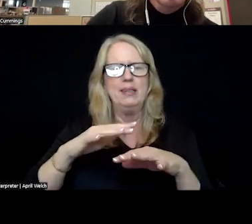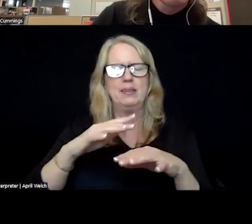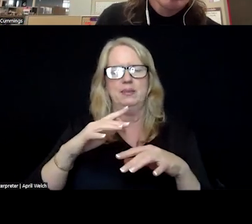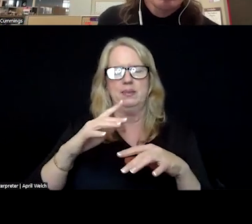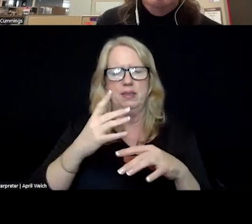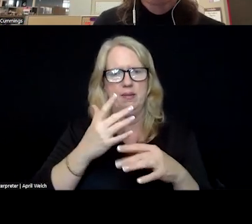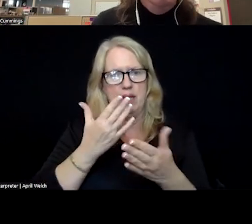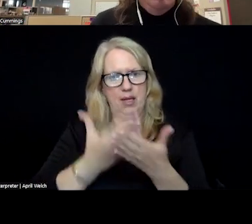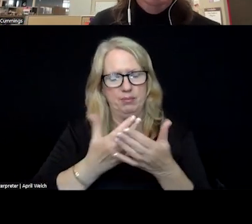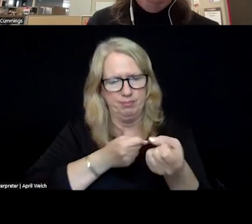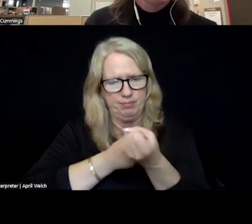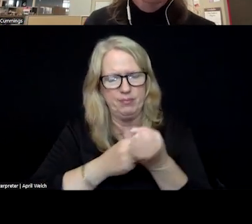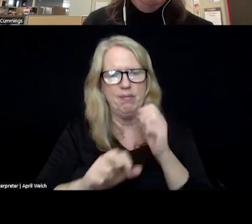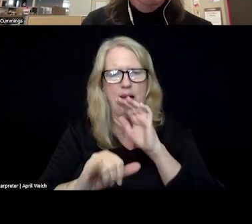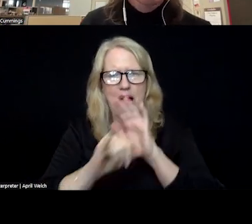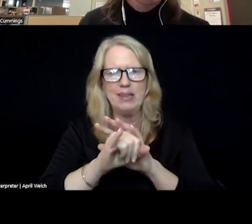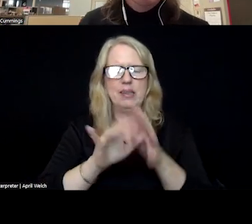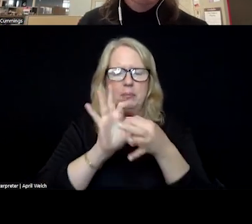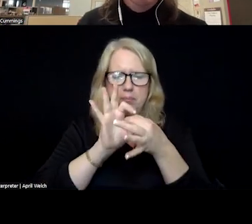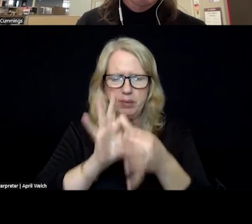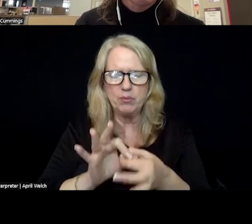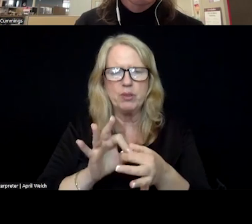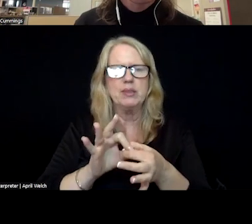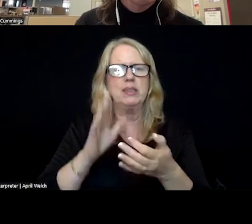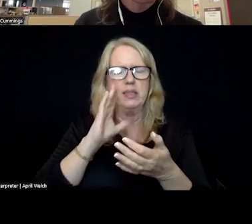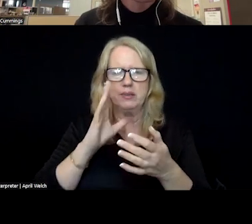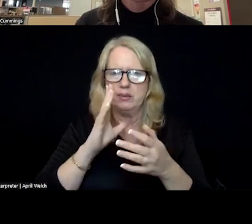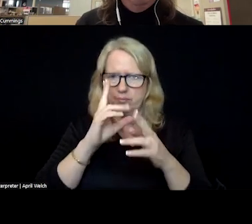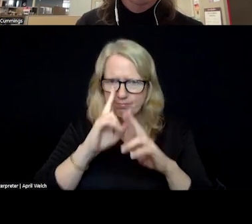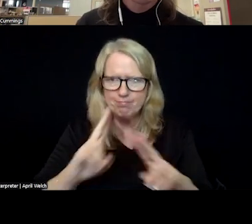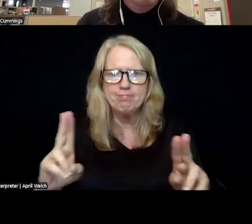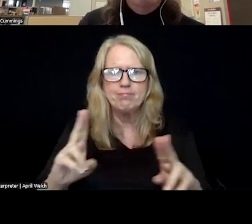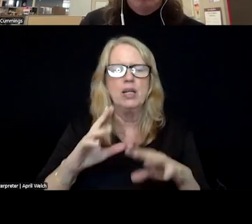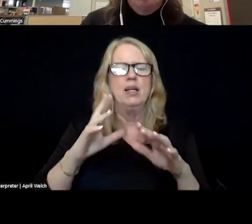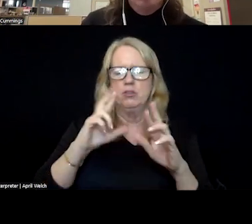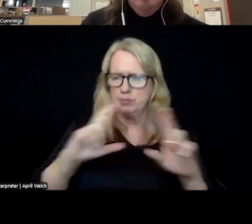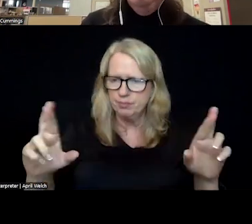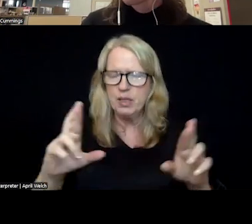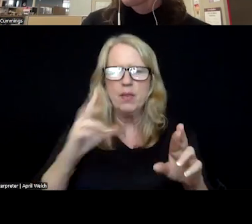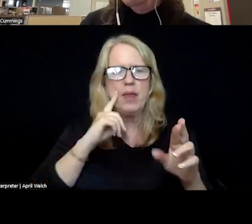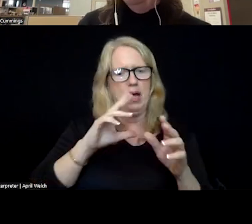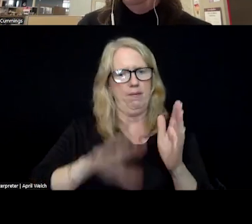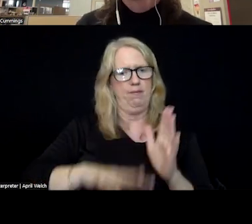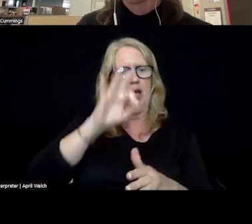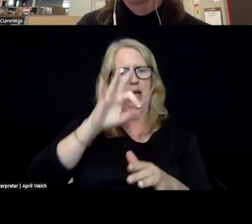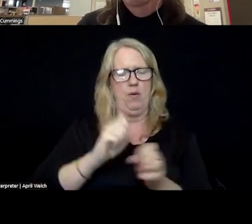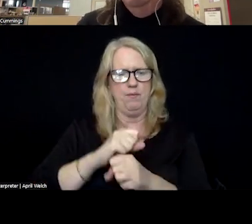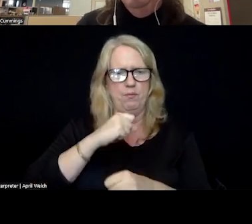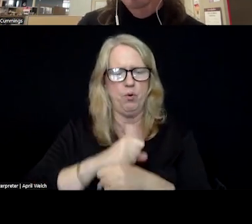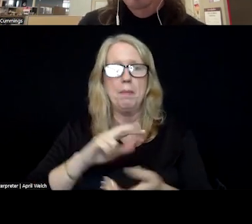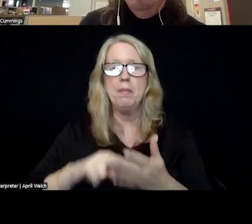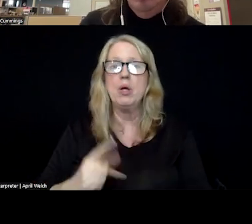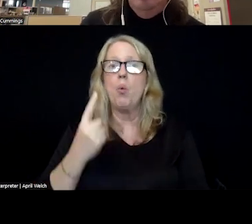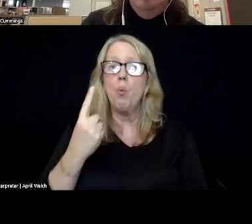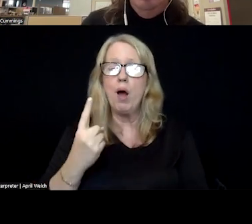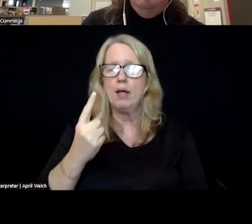and identity, belonging, sacredness, and responsibility are all called, found, and formed. There is no one right way for